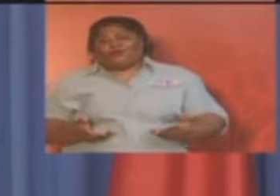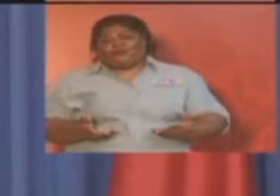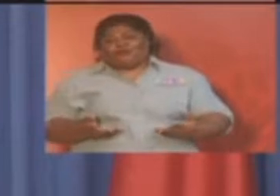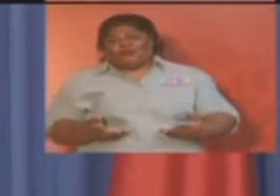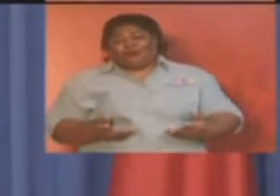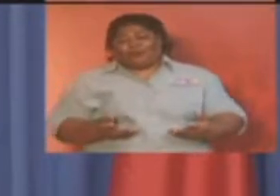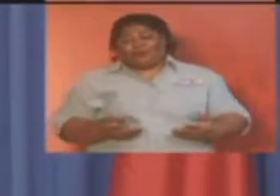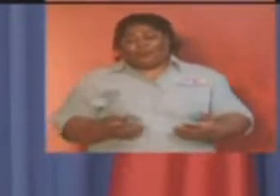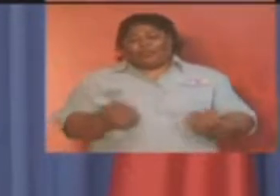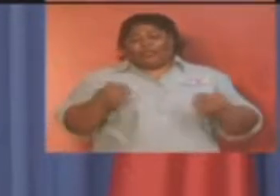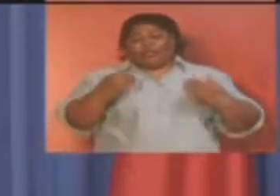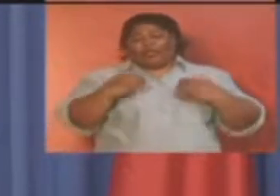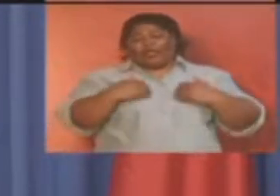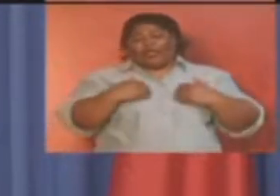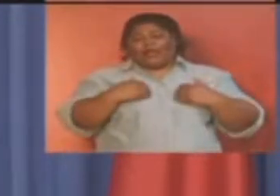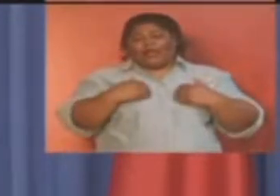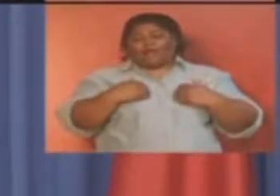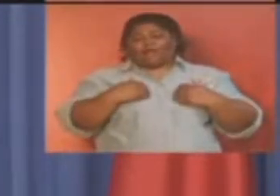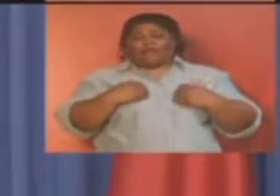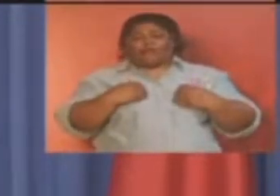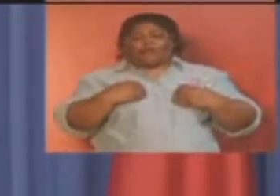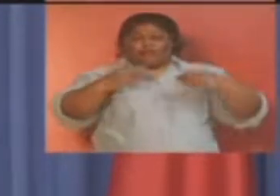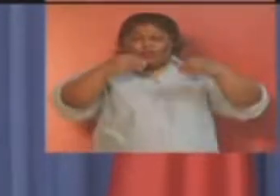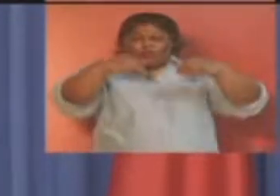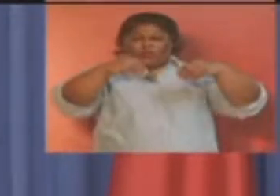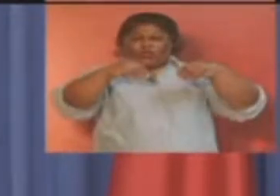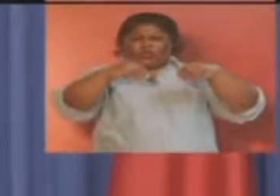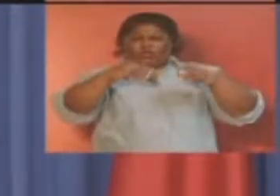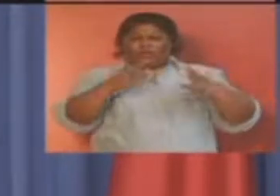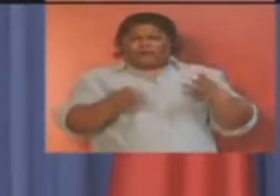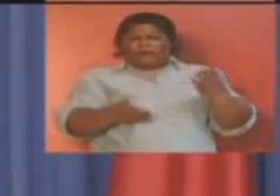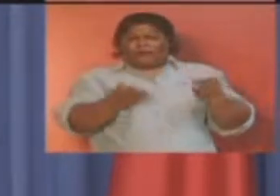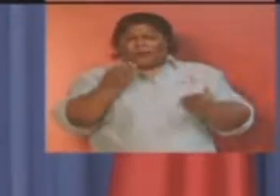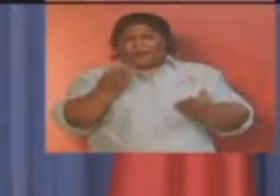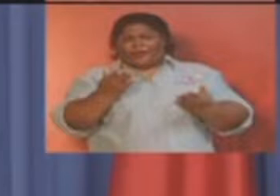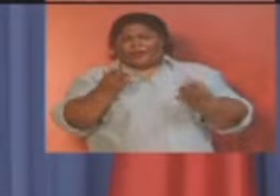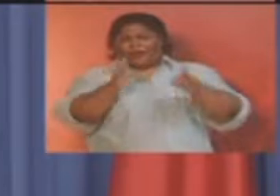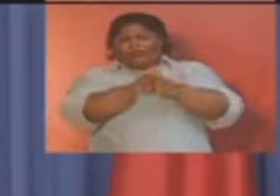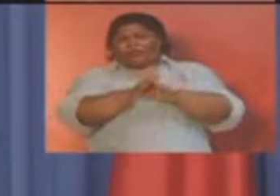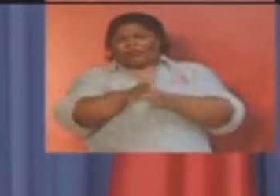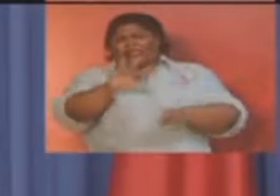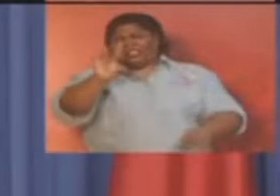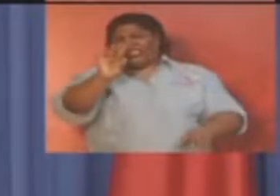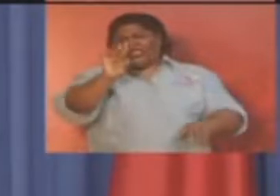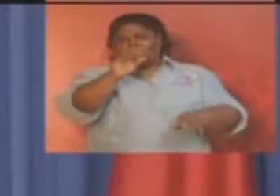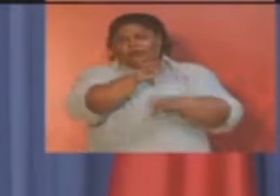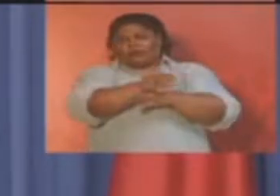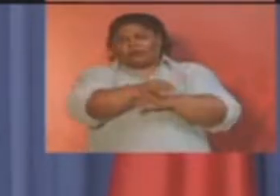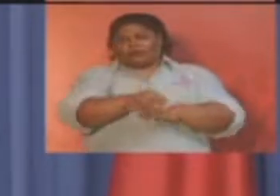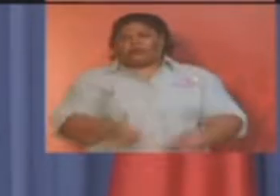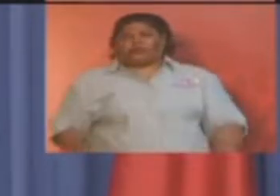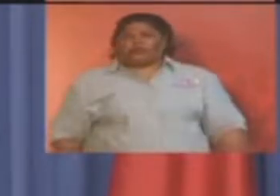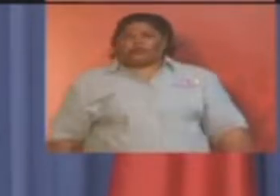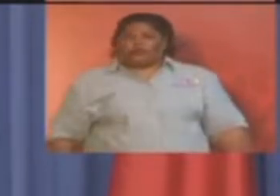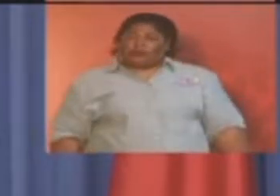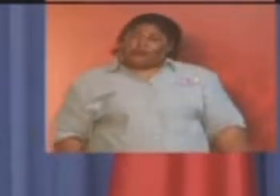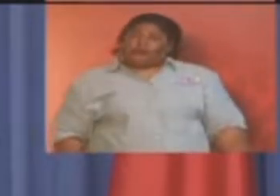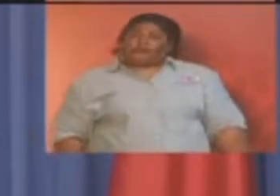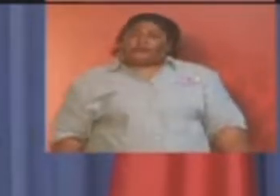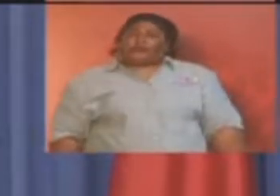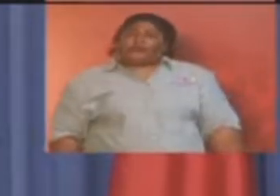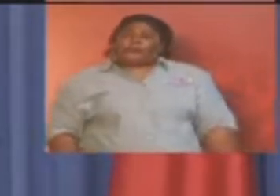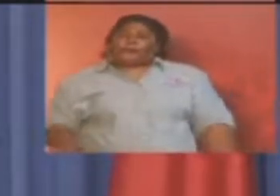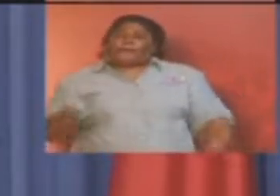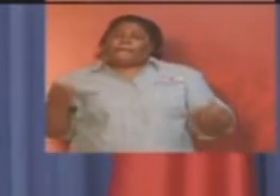stations, as we call them in Trinidad. We're also probably going to close those at 8 o'clock at night as well. Or we may